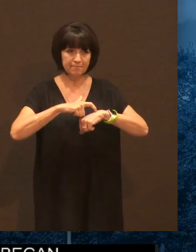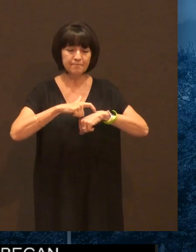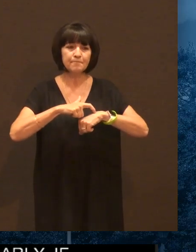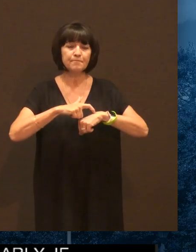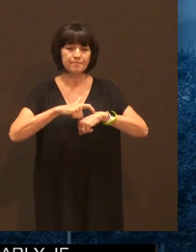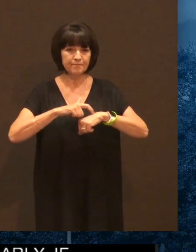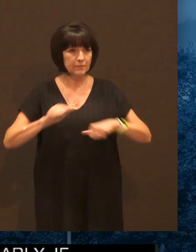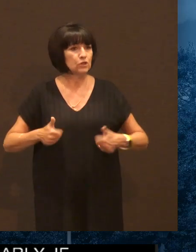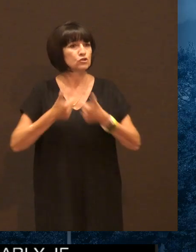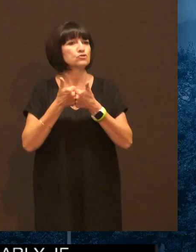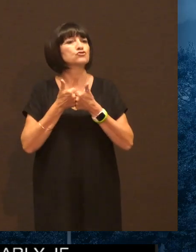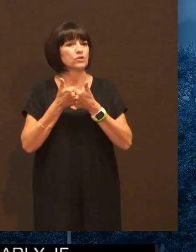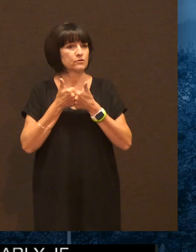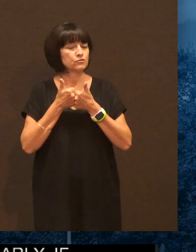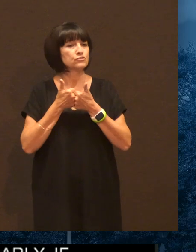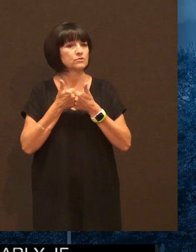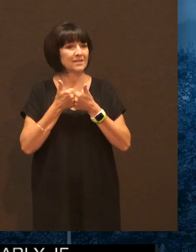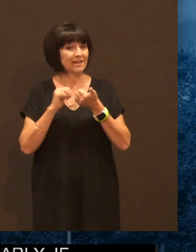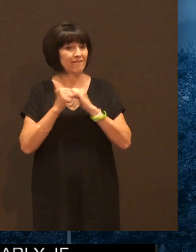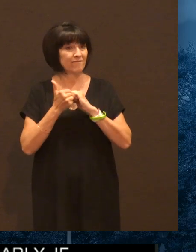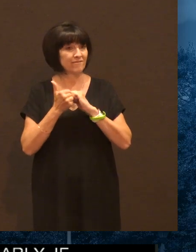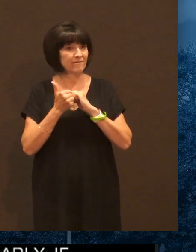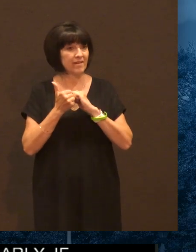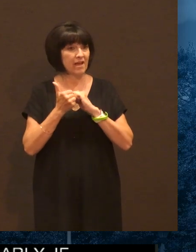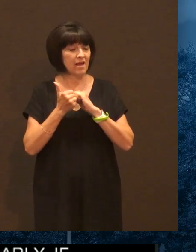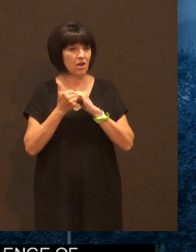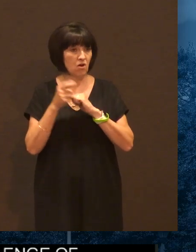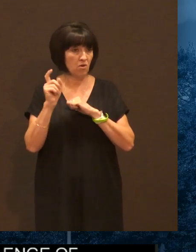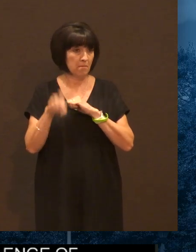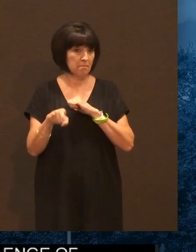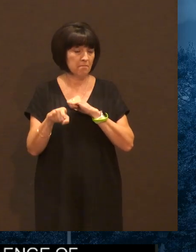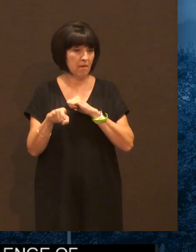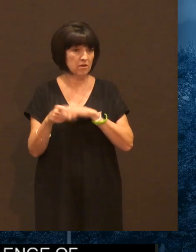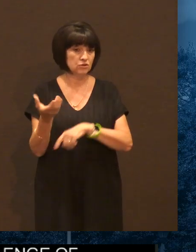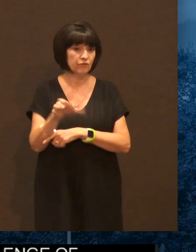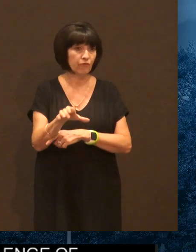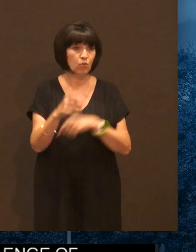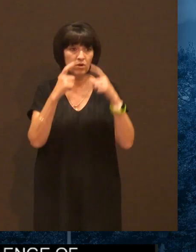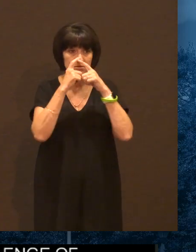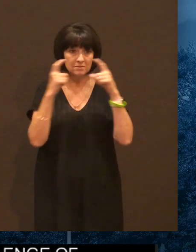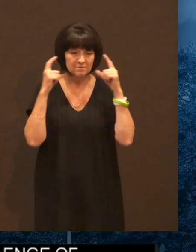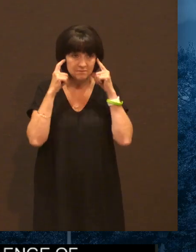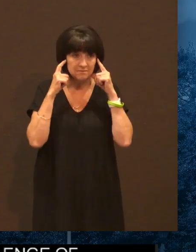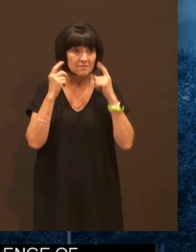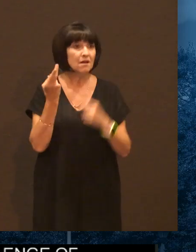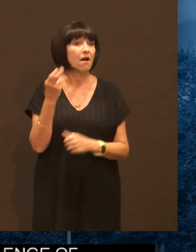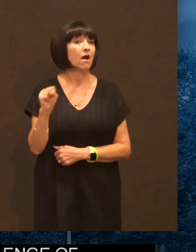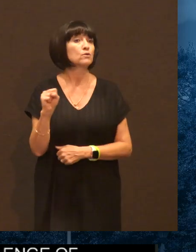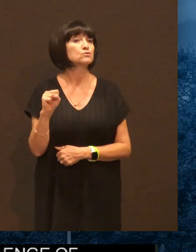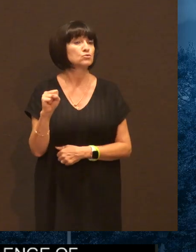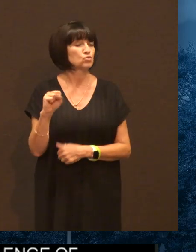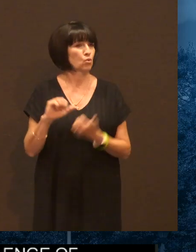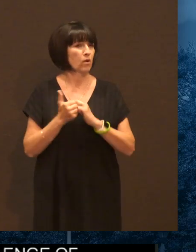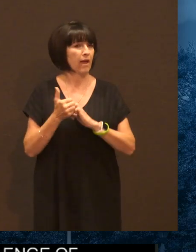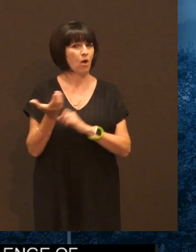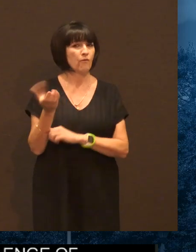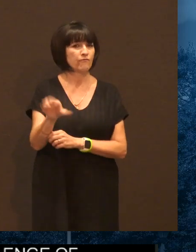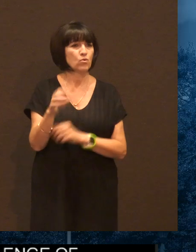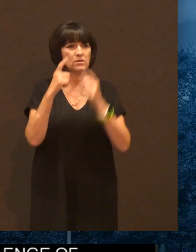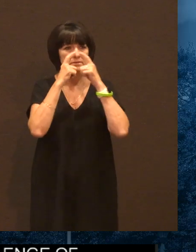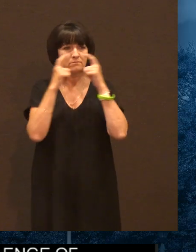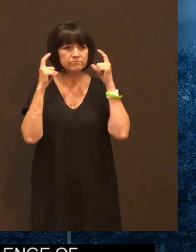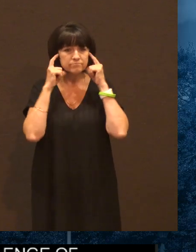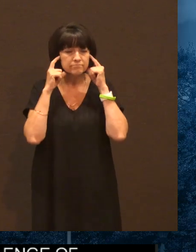The challenge of enforcing mask wearing, particularly in a high school setting. How do you enforce that in a way?